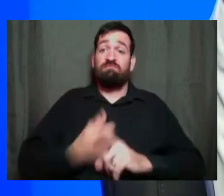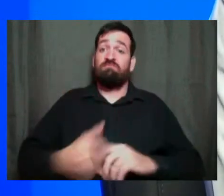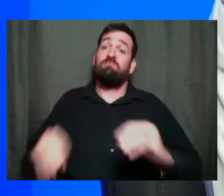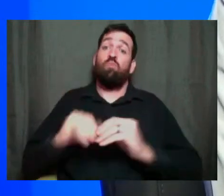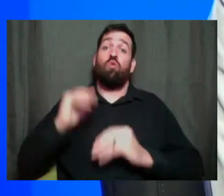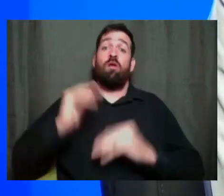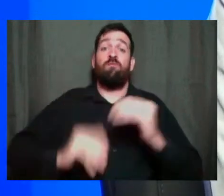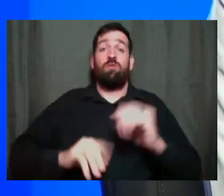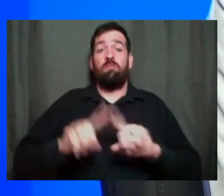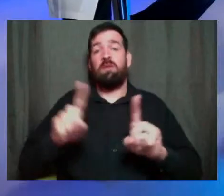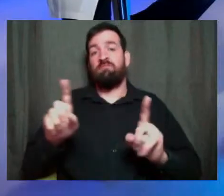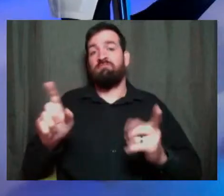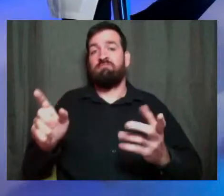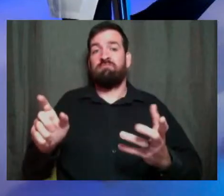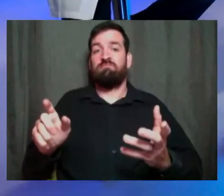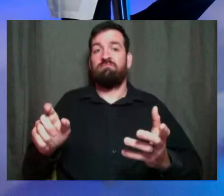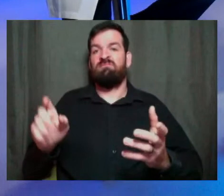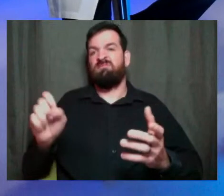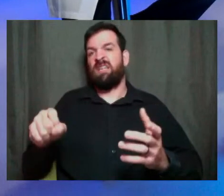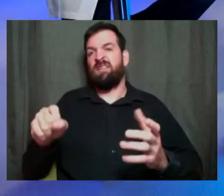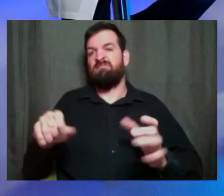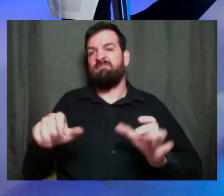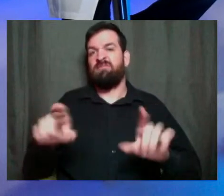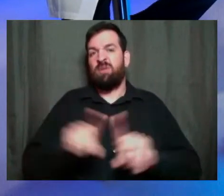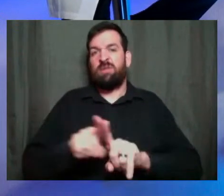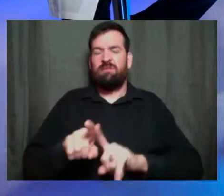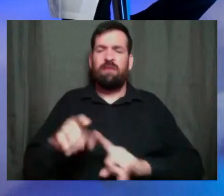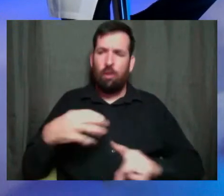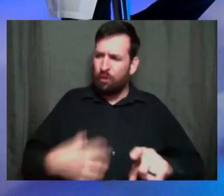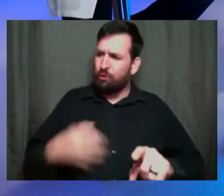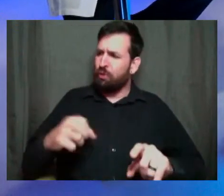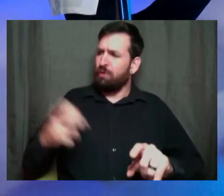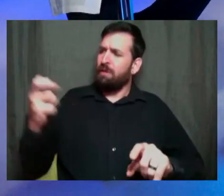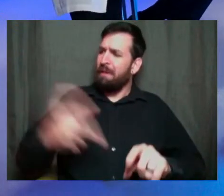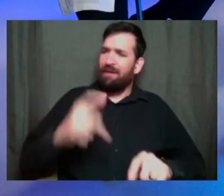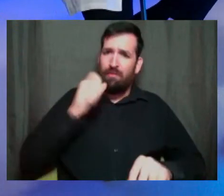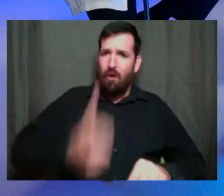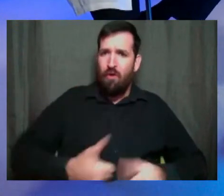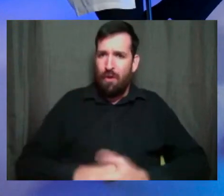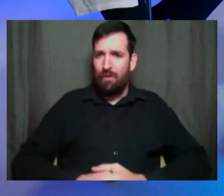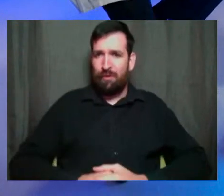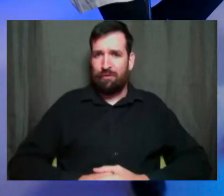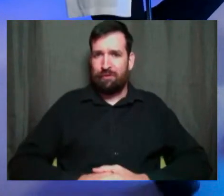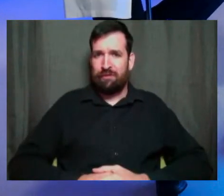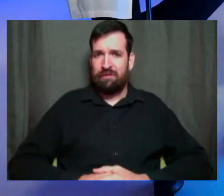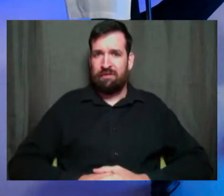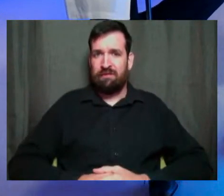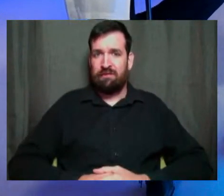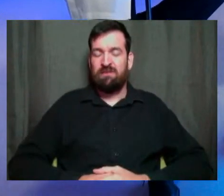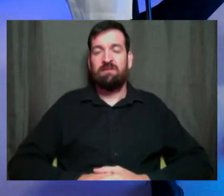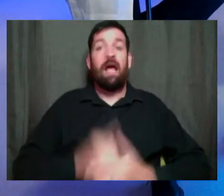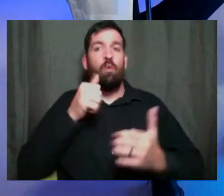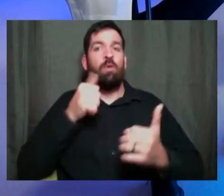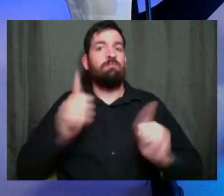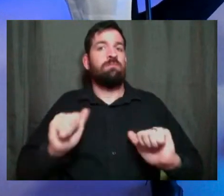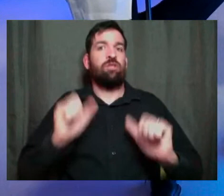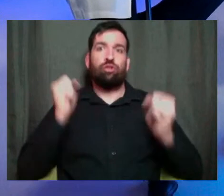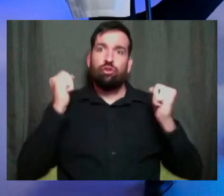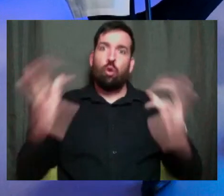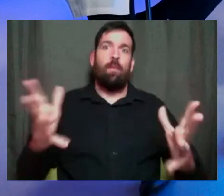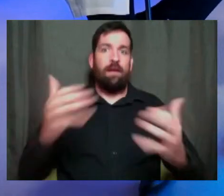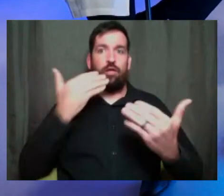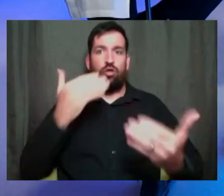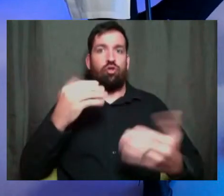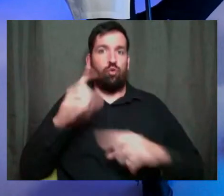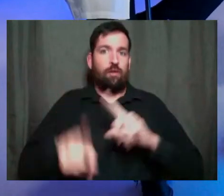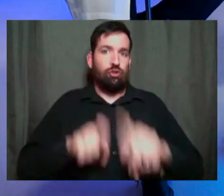would say to do that also. I wish you could just come back tomorrow. I'm going to effort that because we have so many good questions. I don't know what to do with them. I know